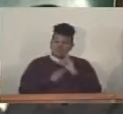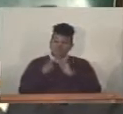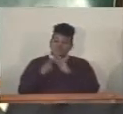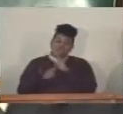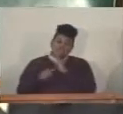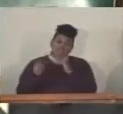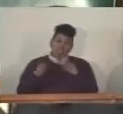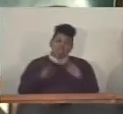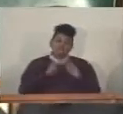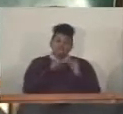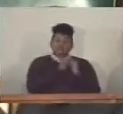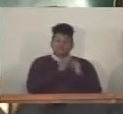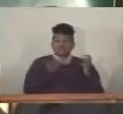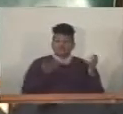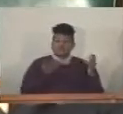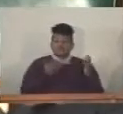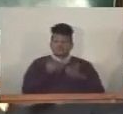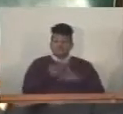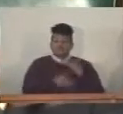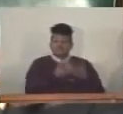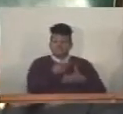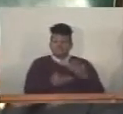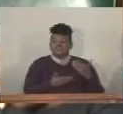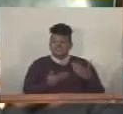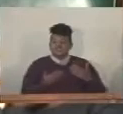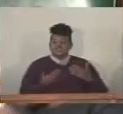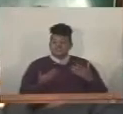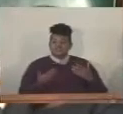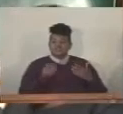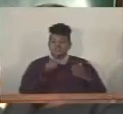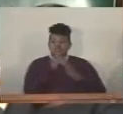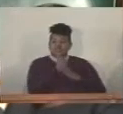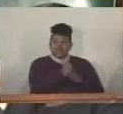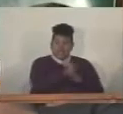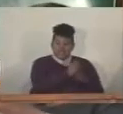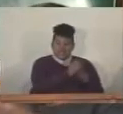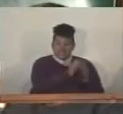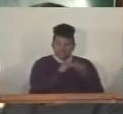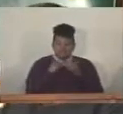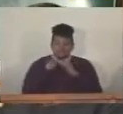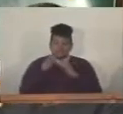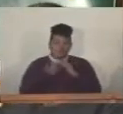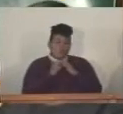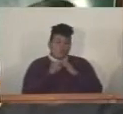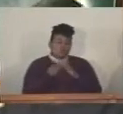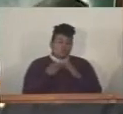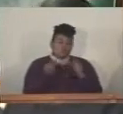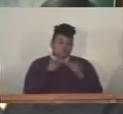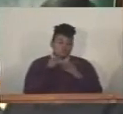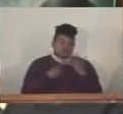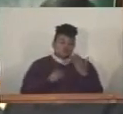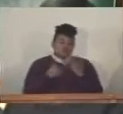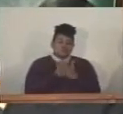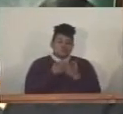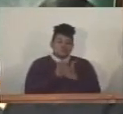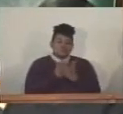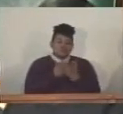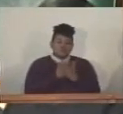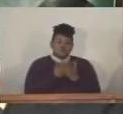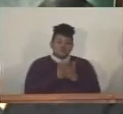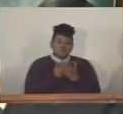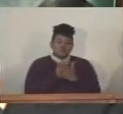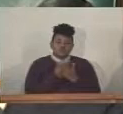which I believe was the first query raised, that would be addressed under 3.4, which 3.4 of the Criminal Justice